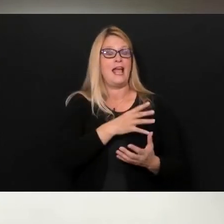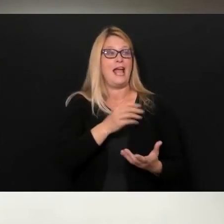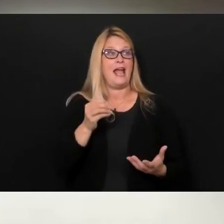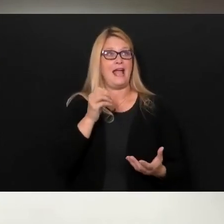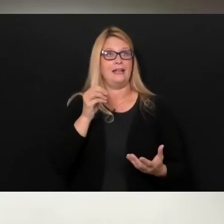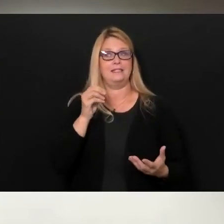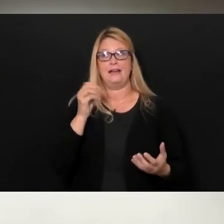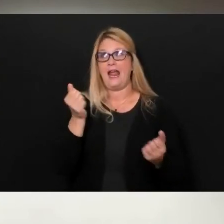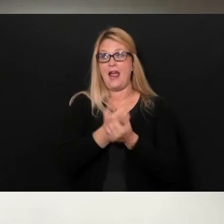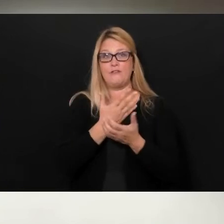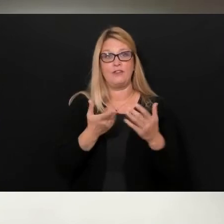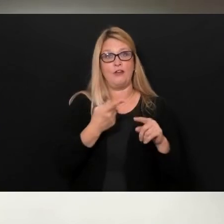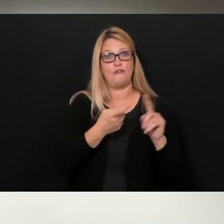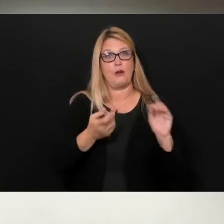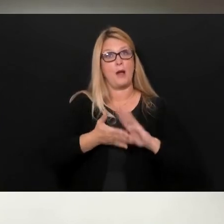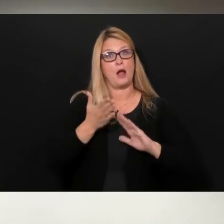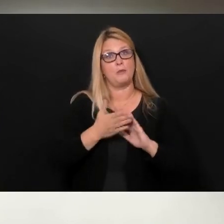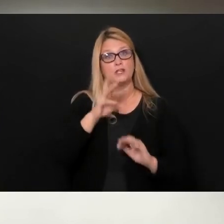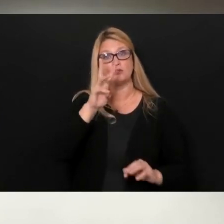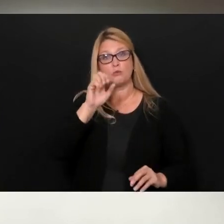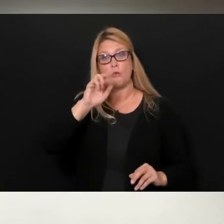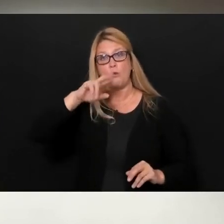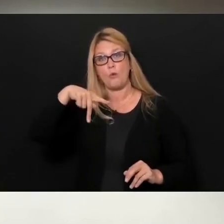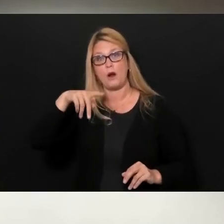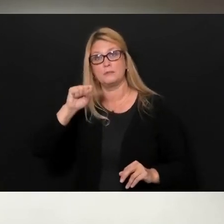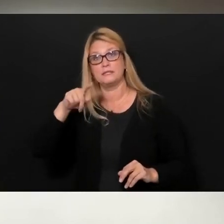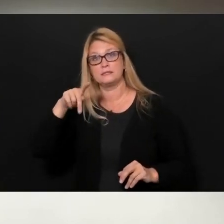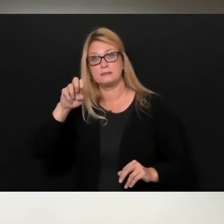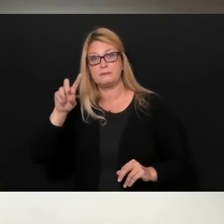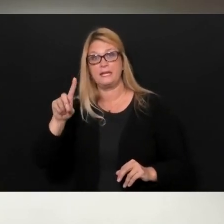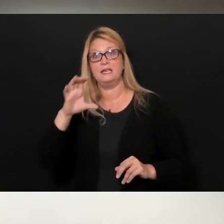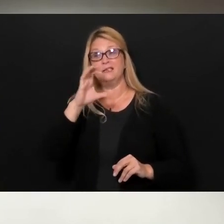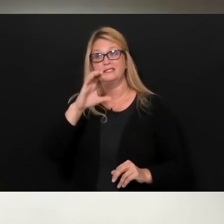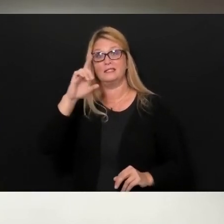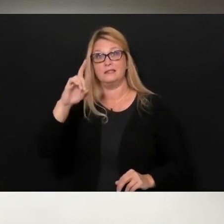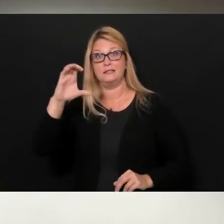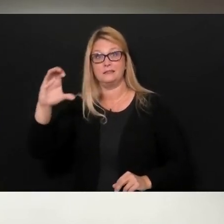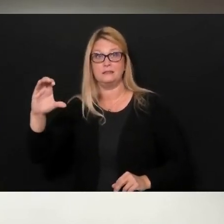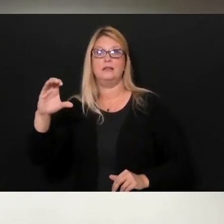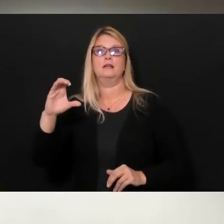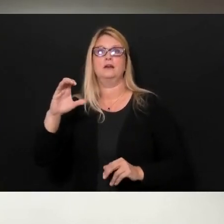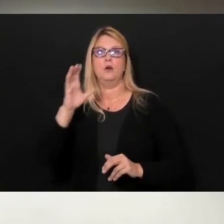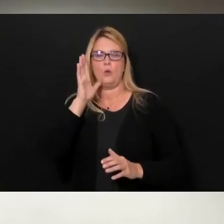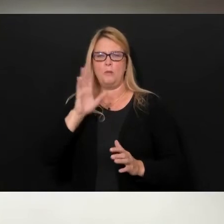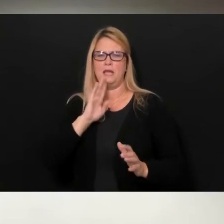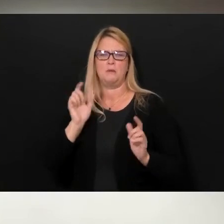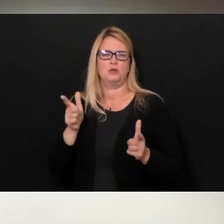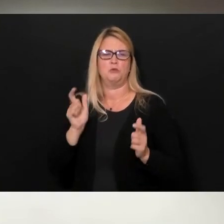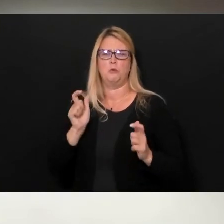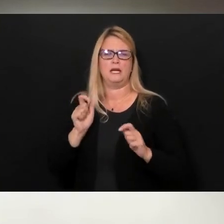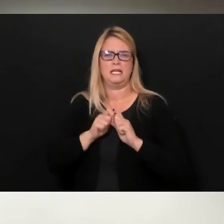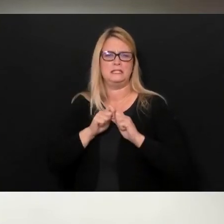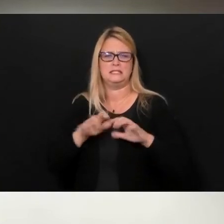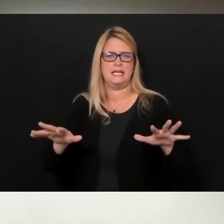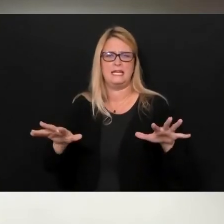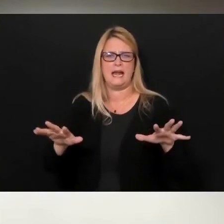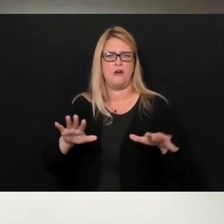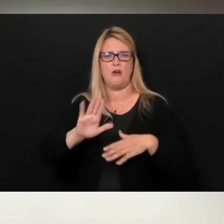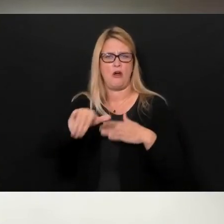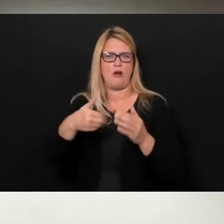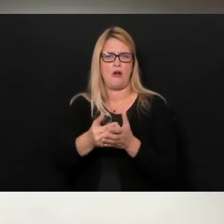Warp Speed and CDC, that we will be able to quickly dispatch the requirements that the governor pointed